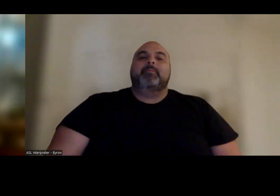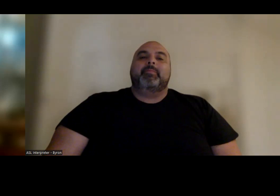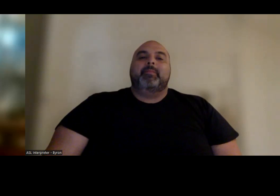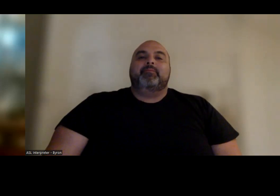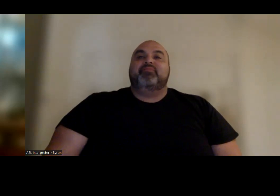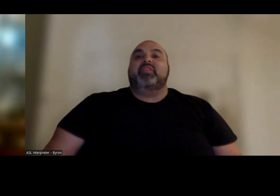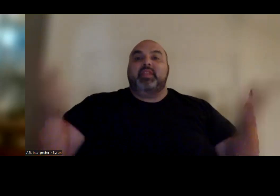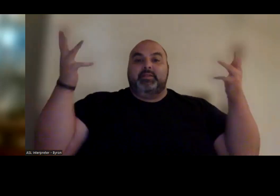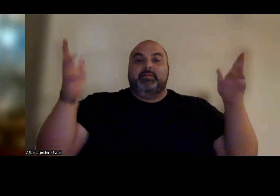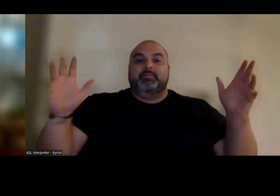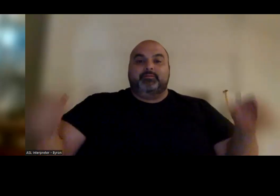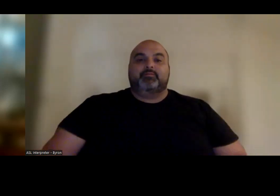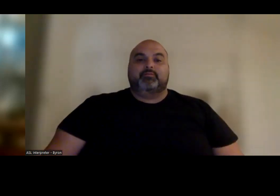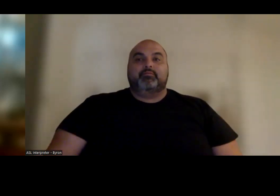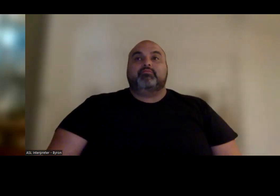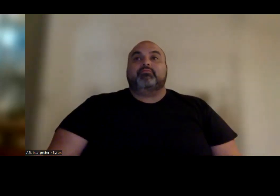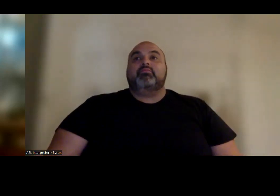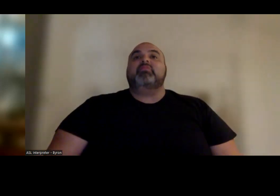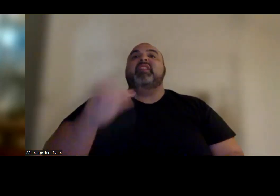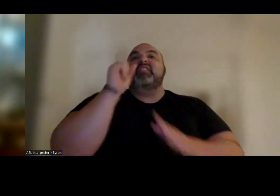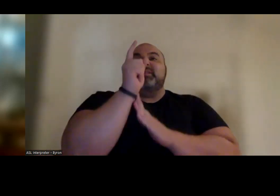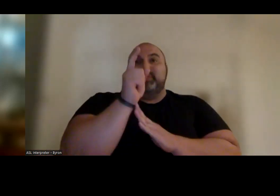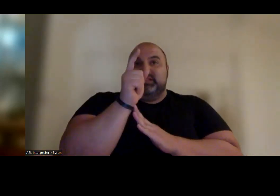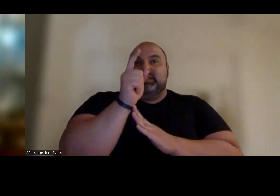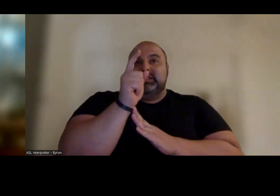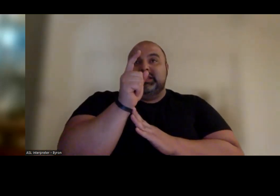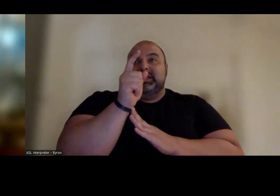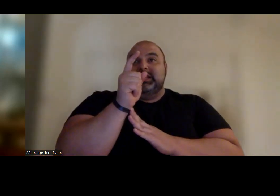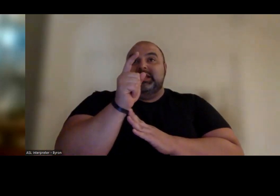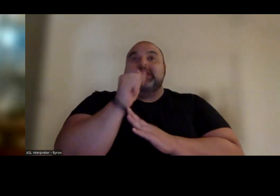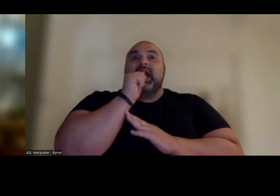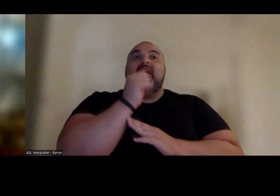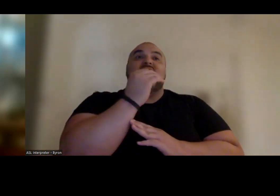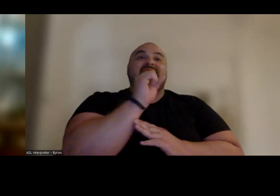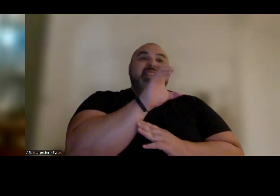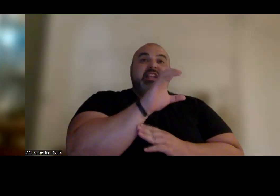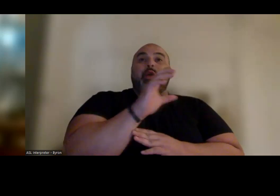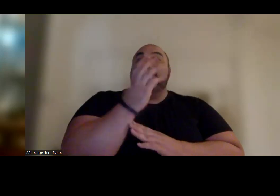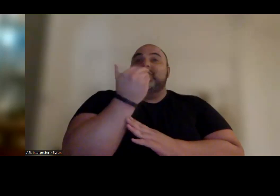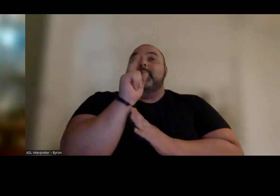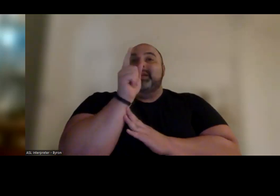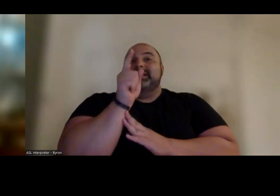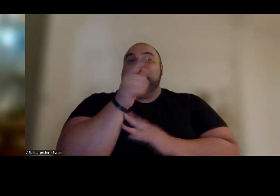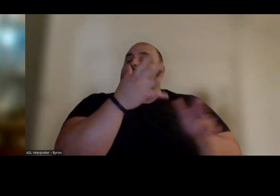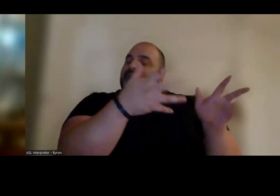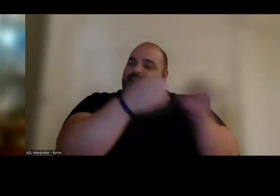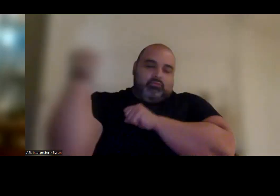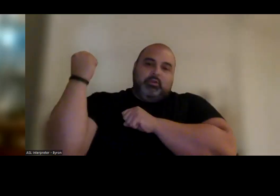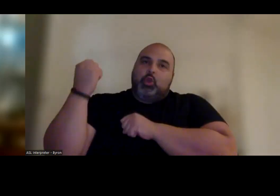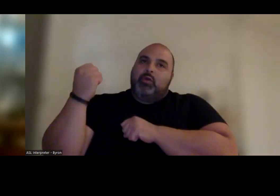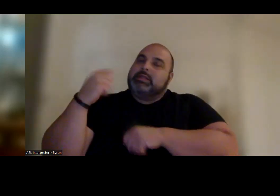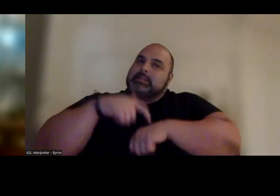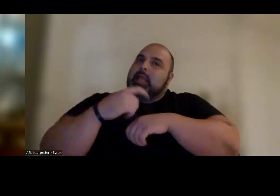That's it. And that 15 minutes again was 15, not 15 and 15 seconds. They were right there pulling him out of the area